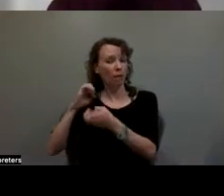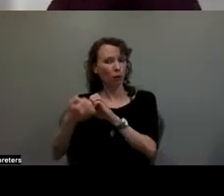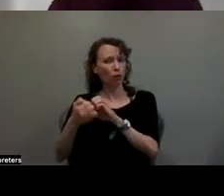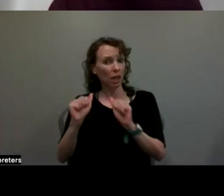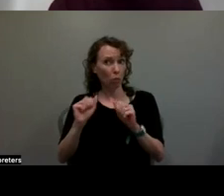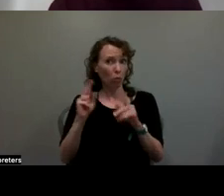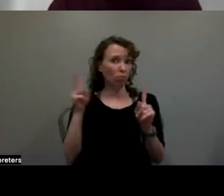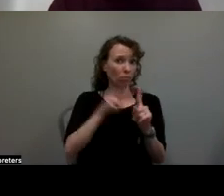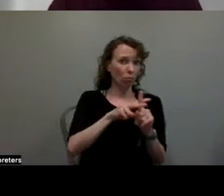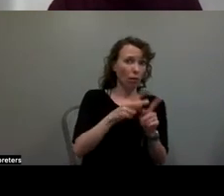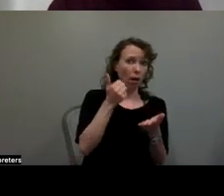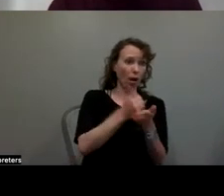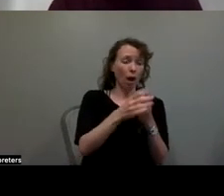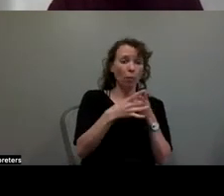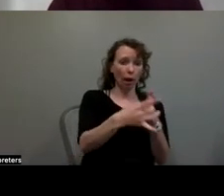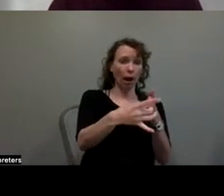in the laboratory?